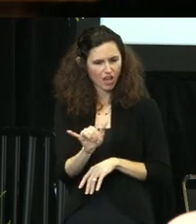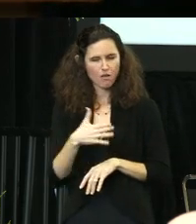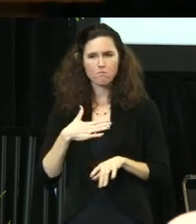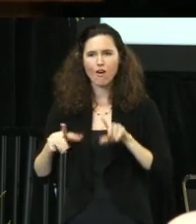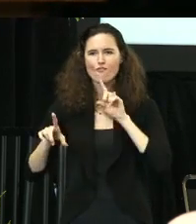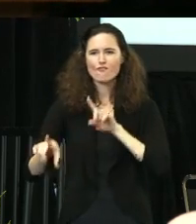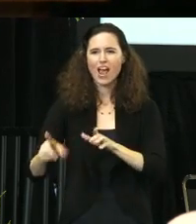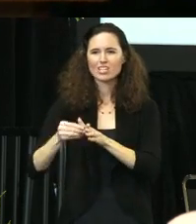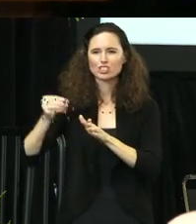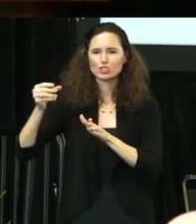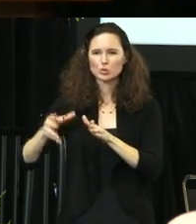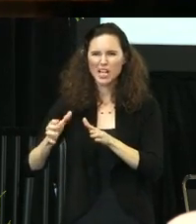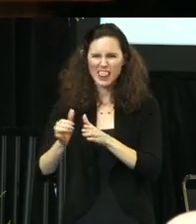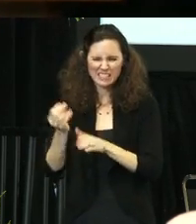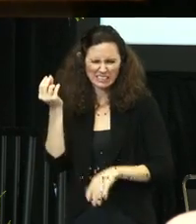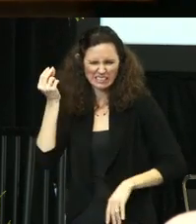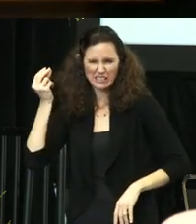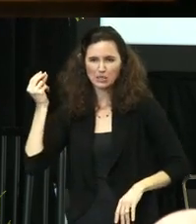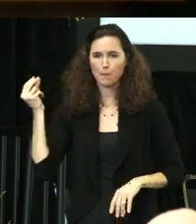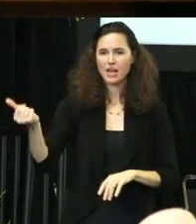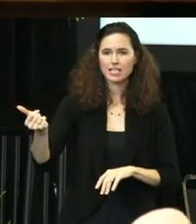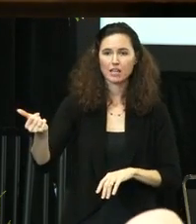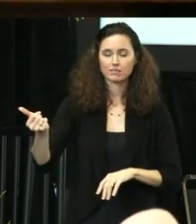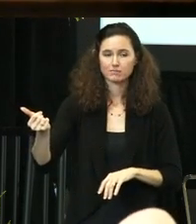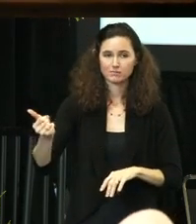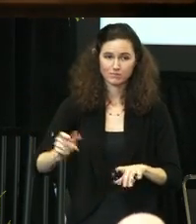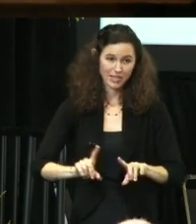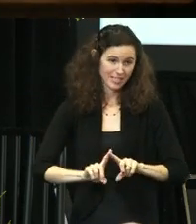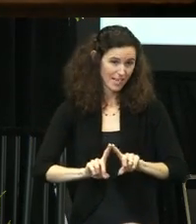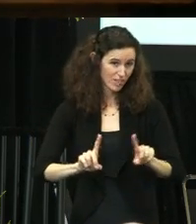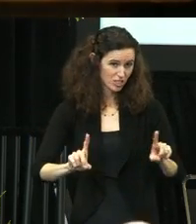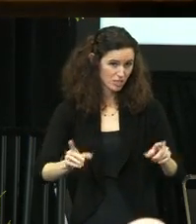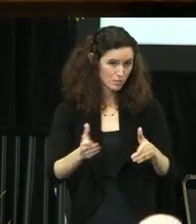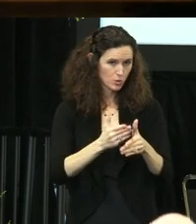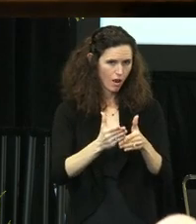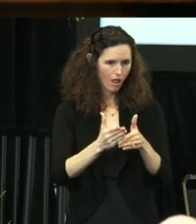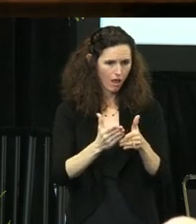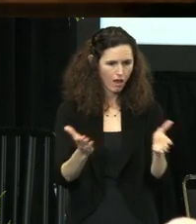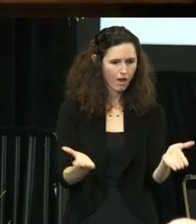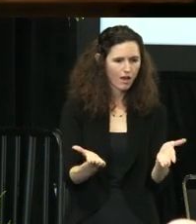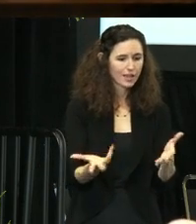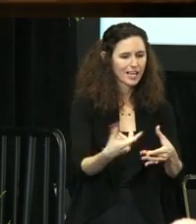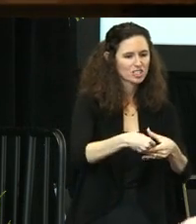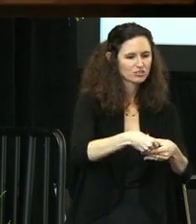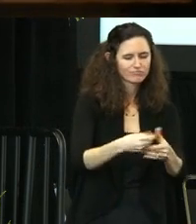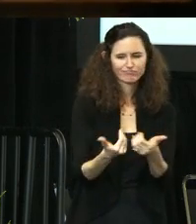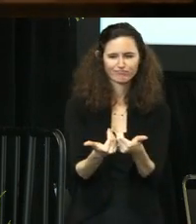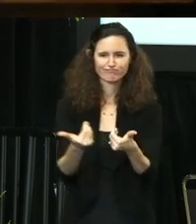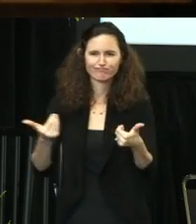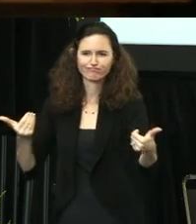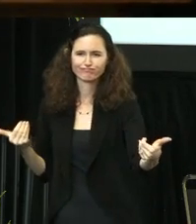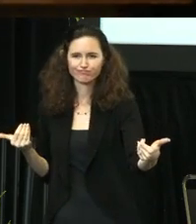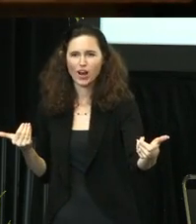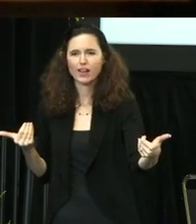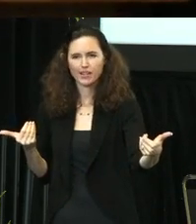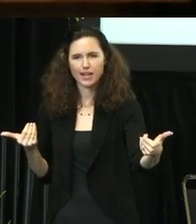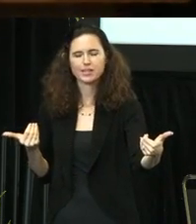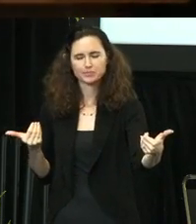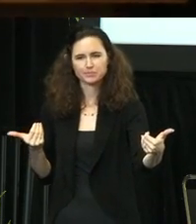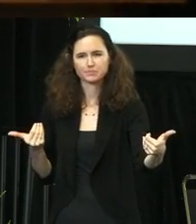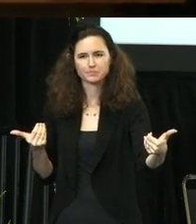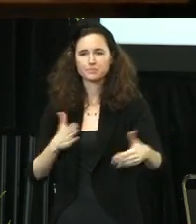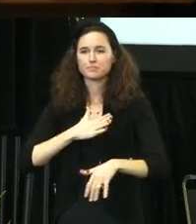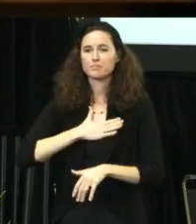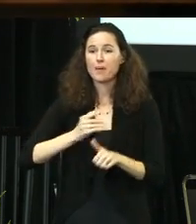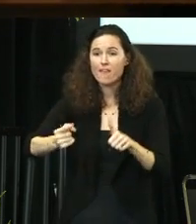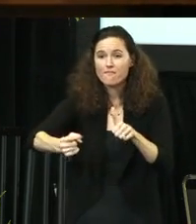to students in that split second can be the difference between engaging them or alienating them. Well, on